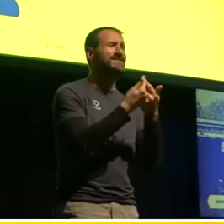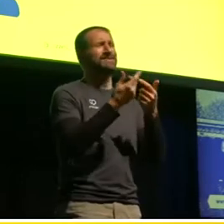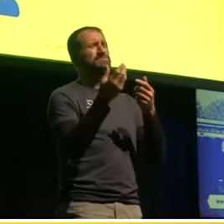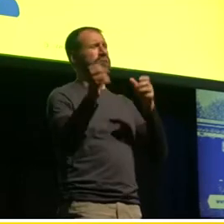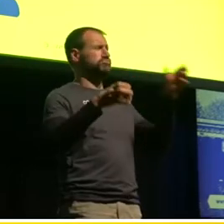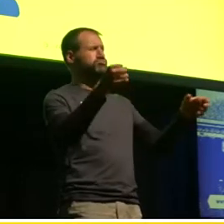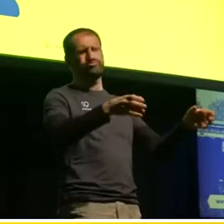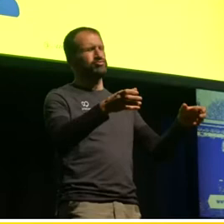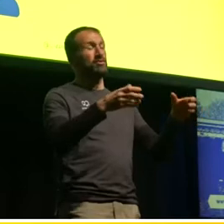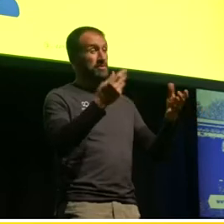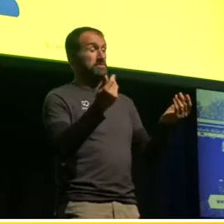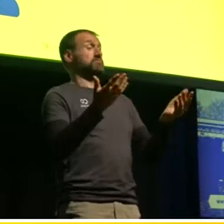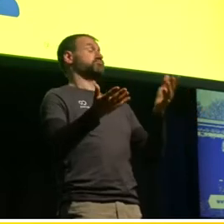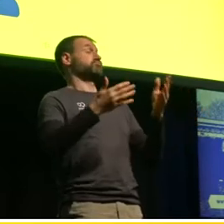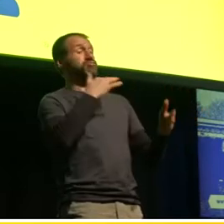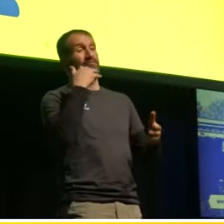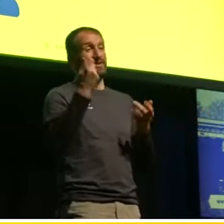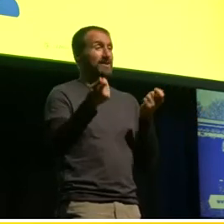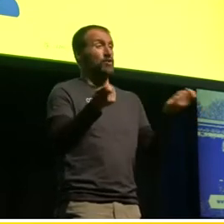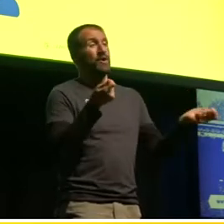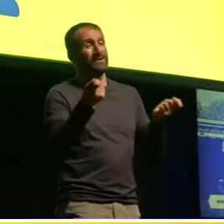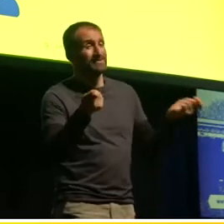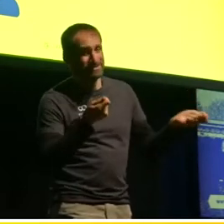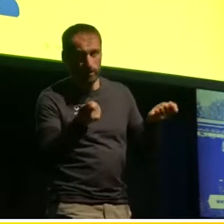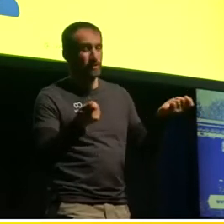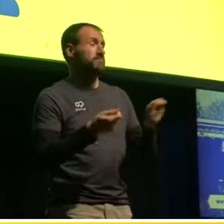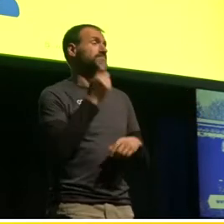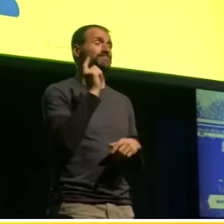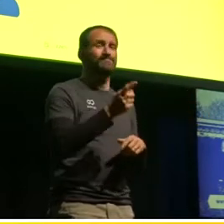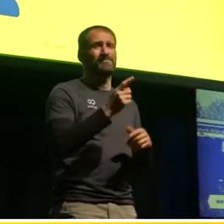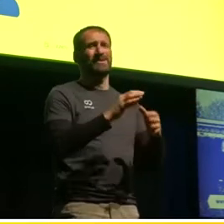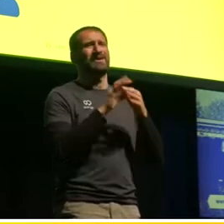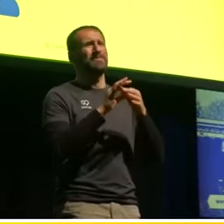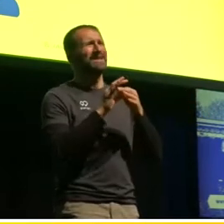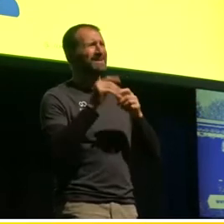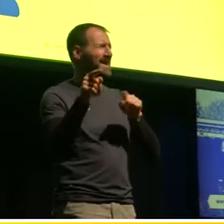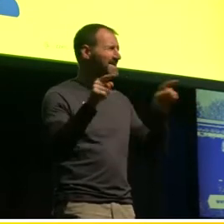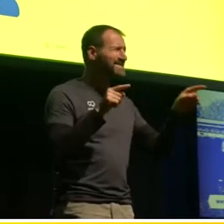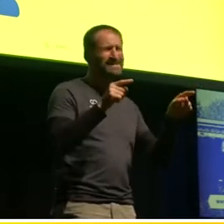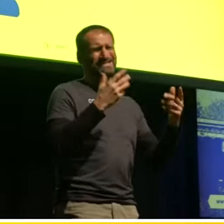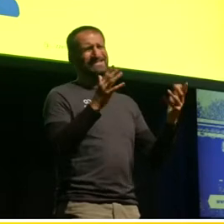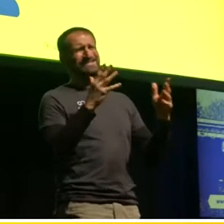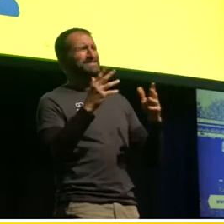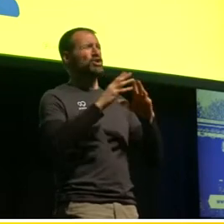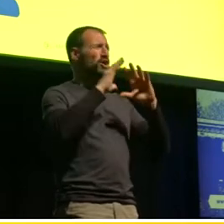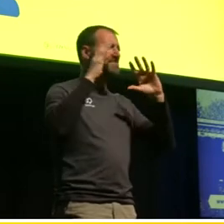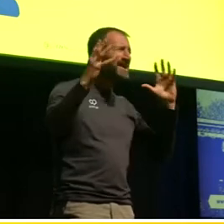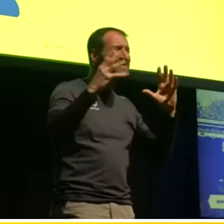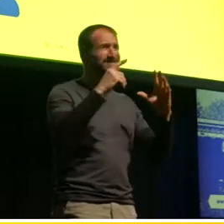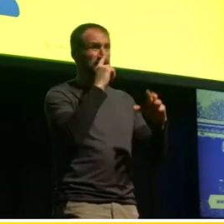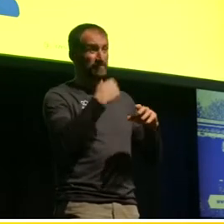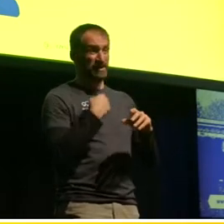of coordination we have to do. And we have dependencies. We can't move on. It's complex. It has side effects. If